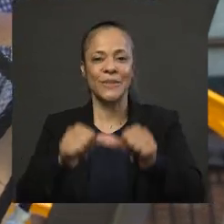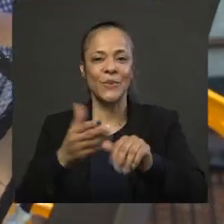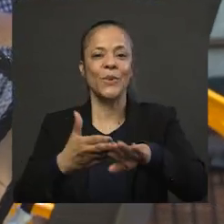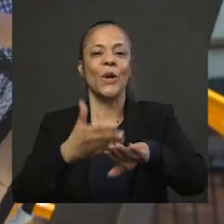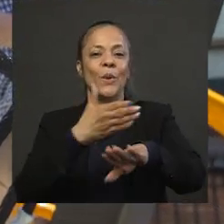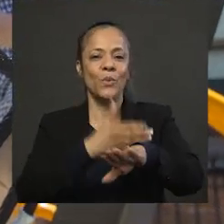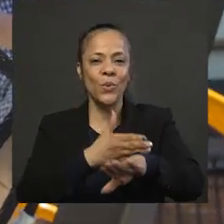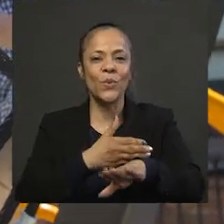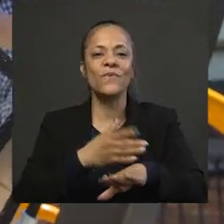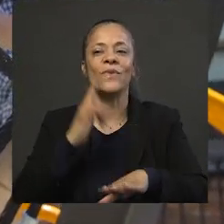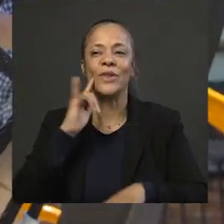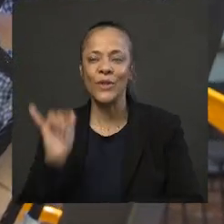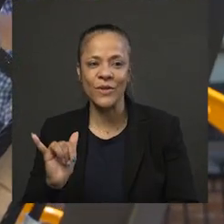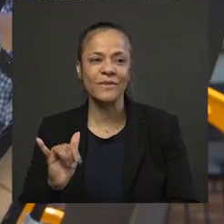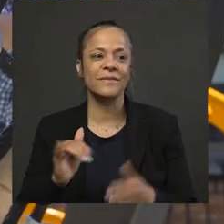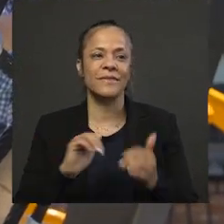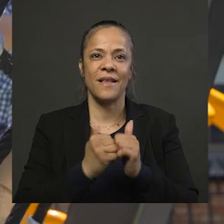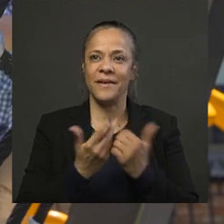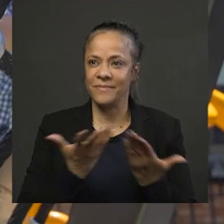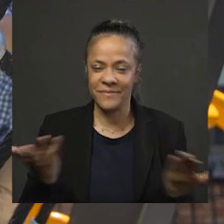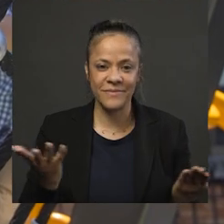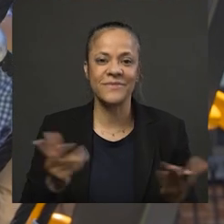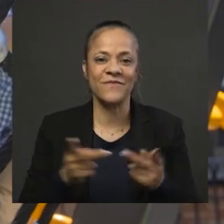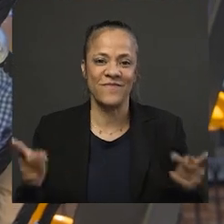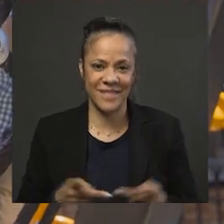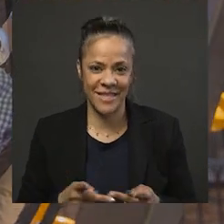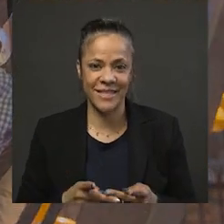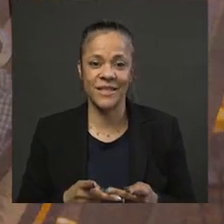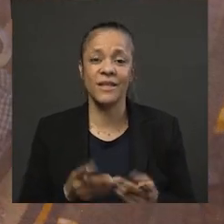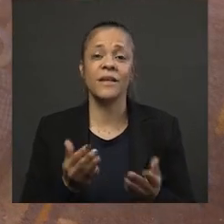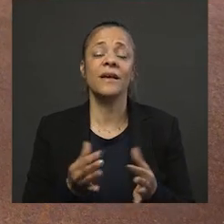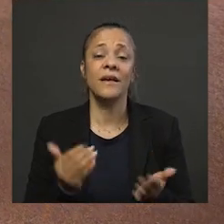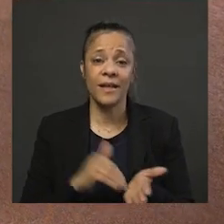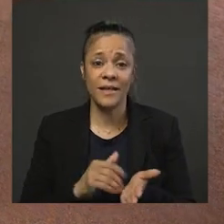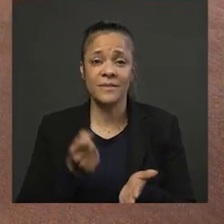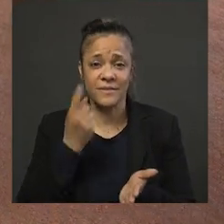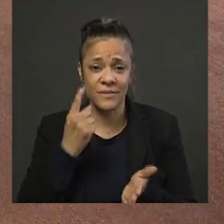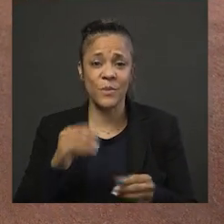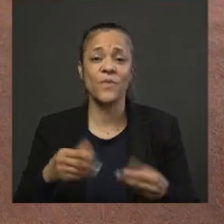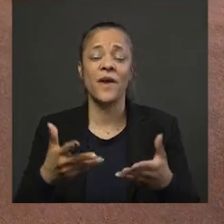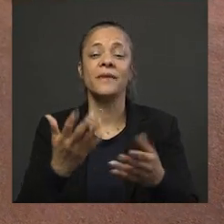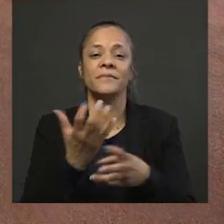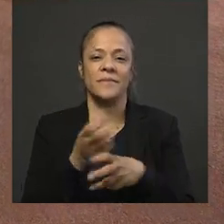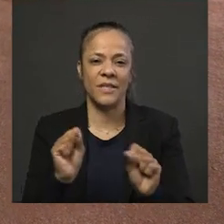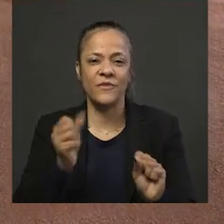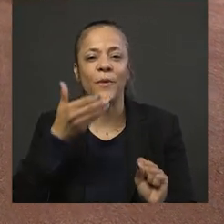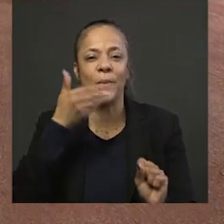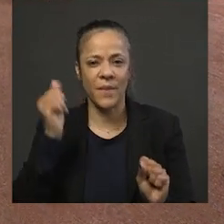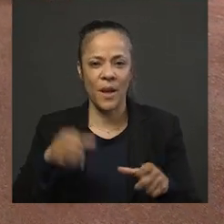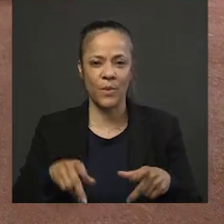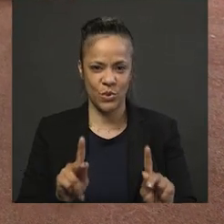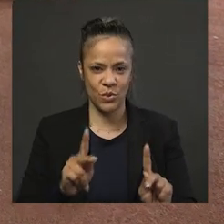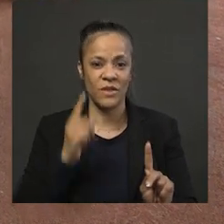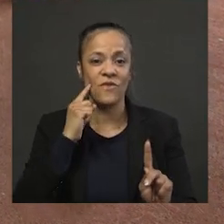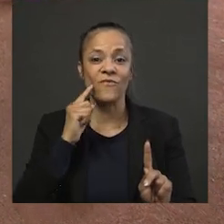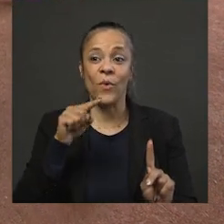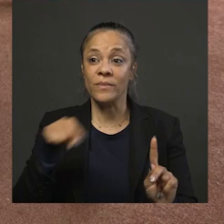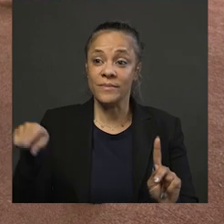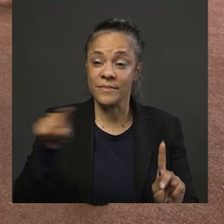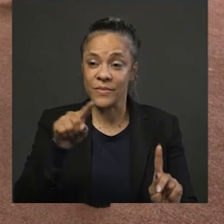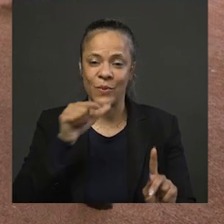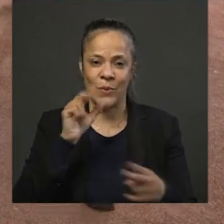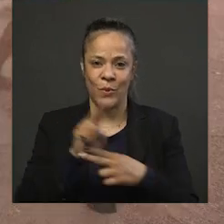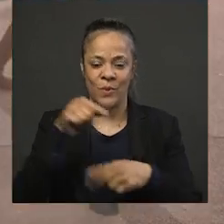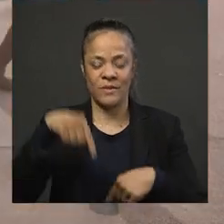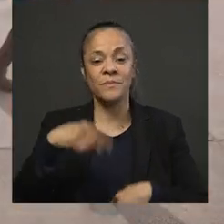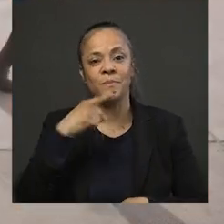the look, the feel of our facilities, which again provides better, safer opportunities for everyone who uses our public spaces in Jersey City,